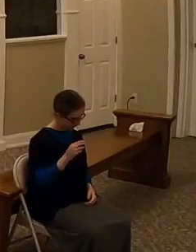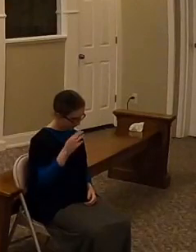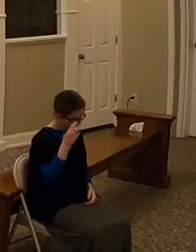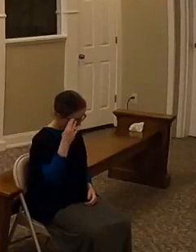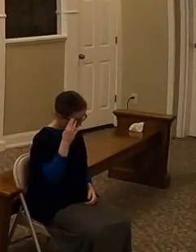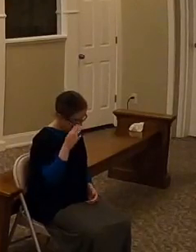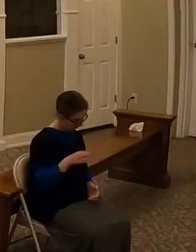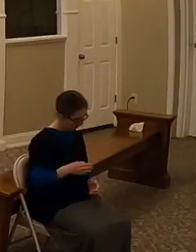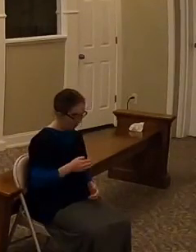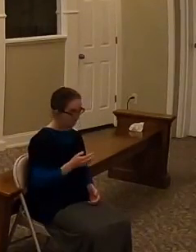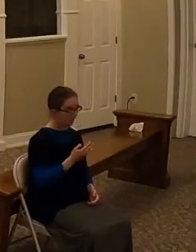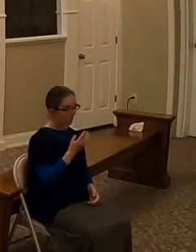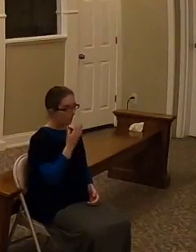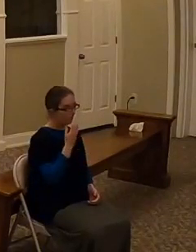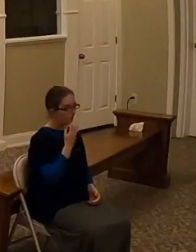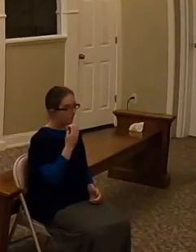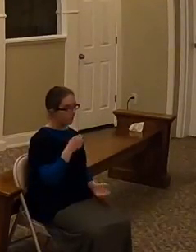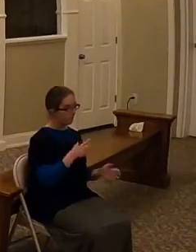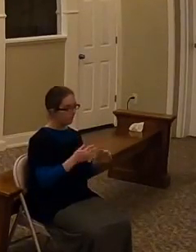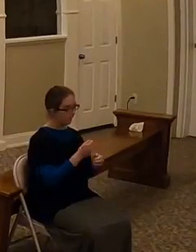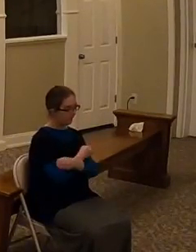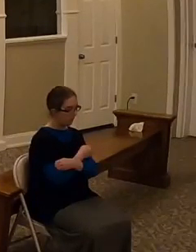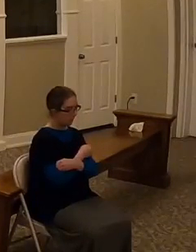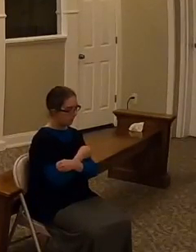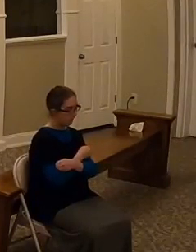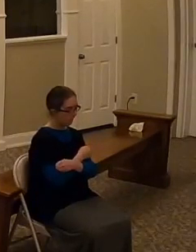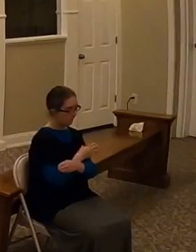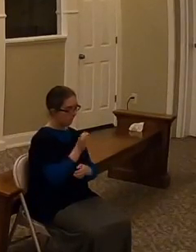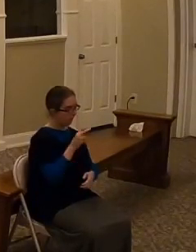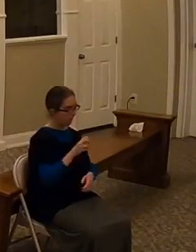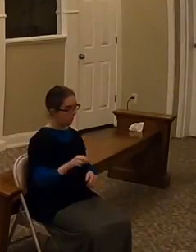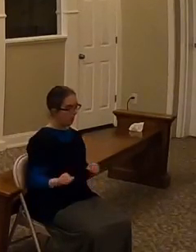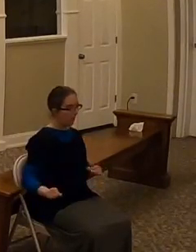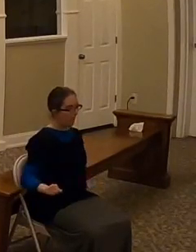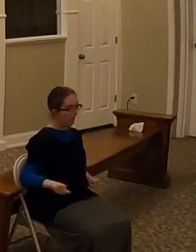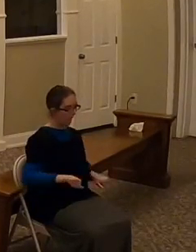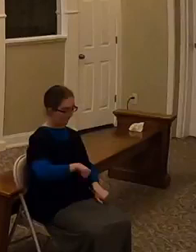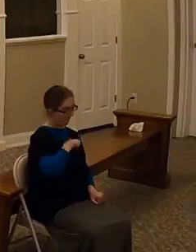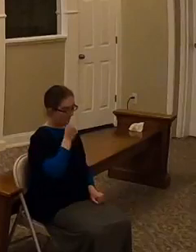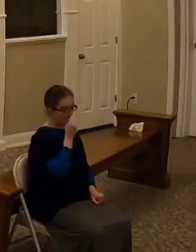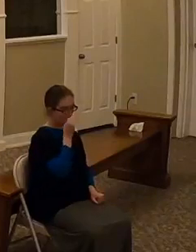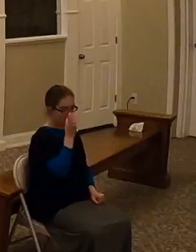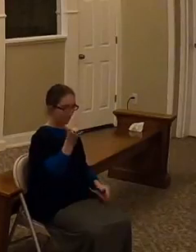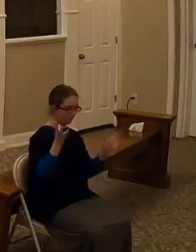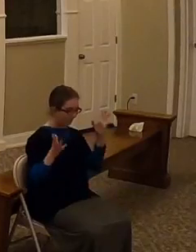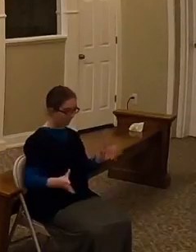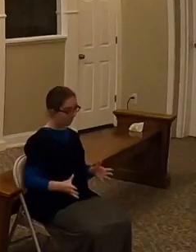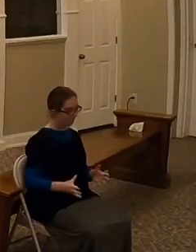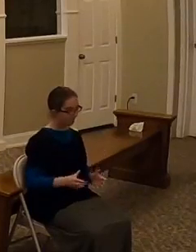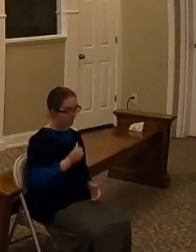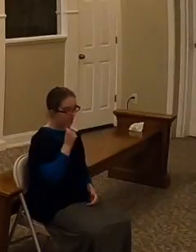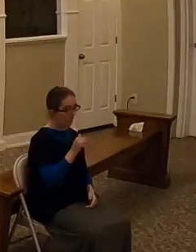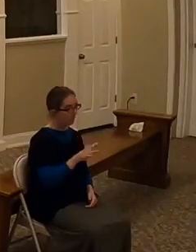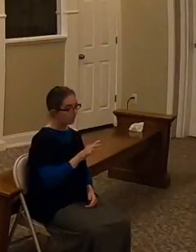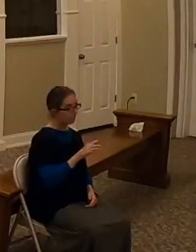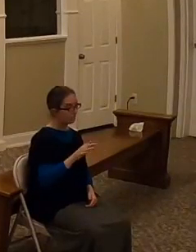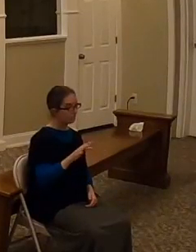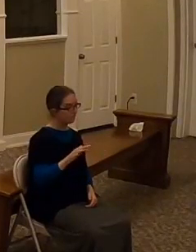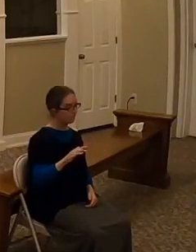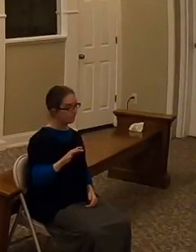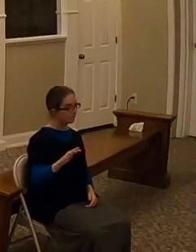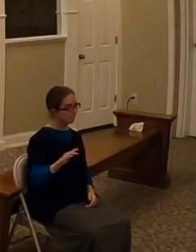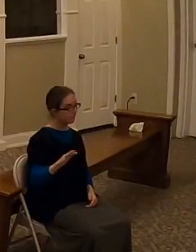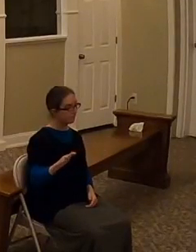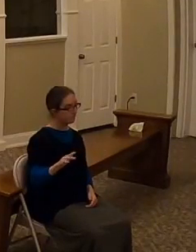in the last days perilous times shall come. For men shall be lovers of their own selves, covetous, boasters, proud, blasphemers, disobedient parents, unthankful, unholy, without natural affection, truce